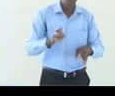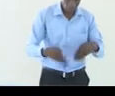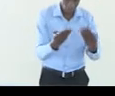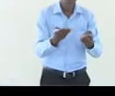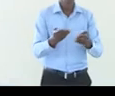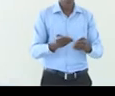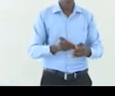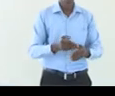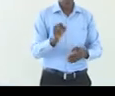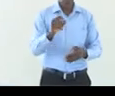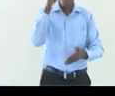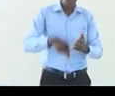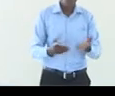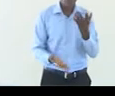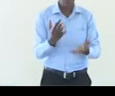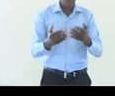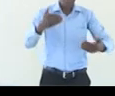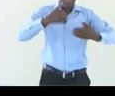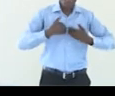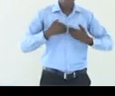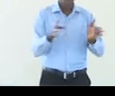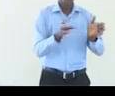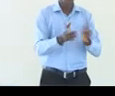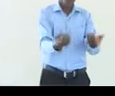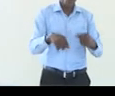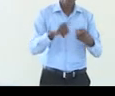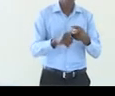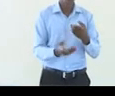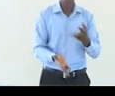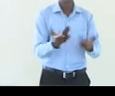So, what fire has Jesus come to kindle?